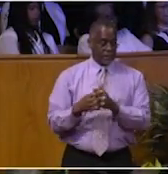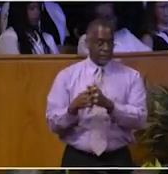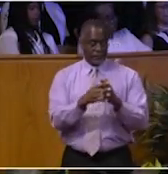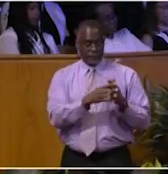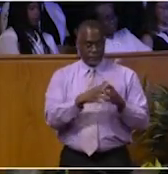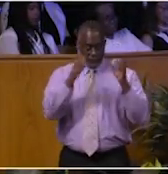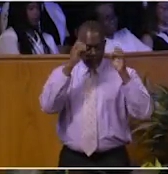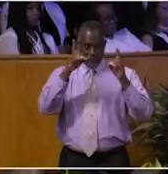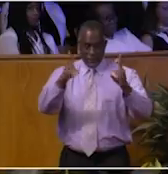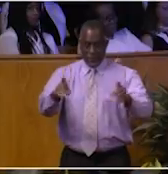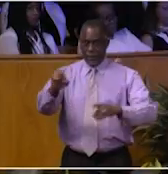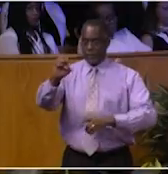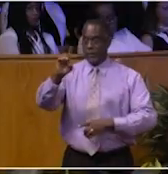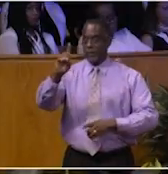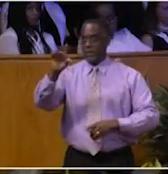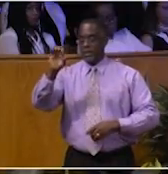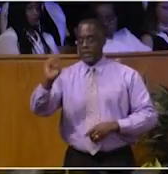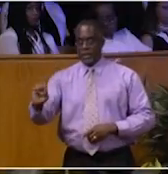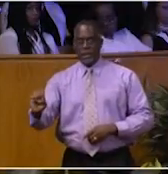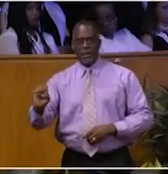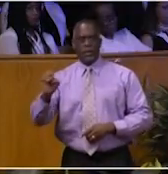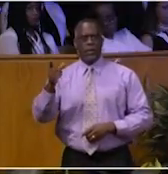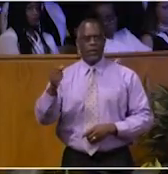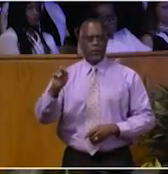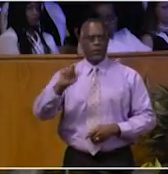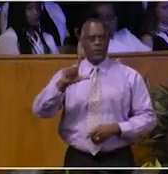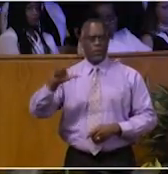Eddie Gald, published an article